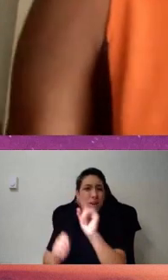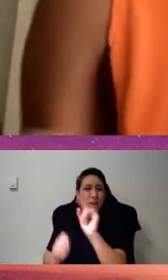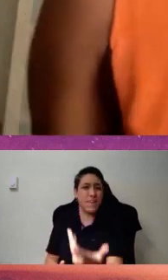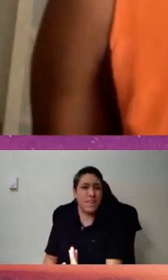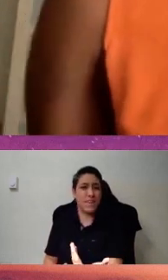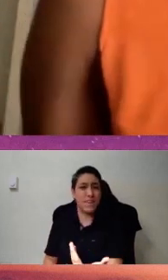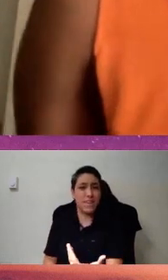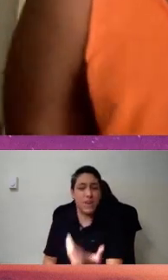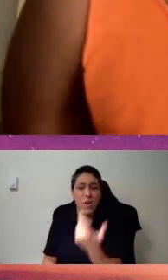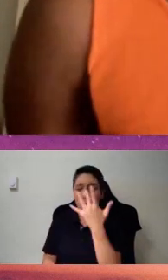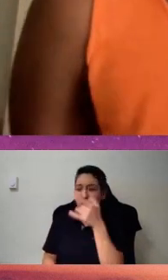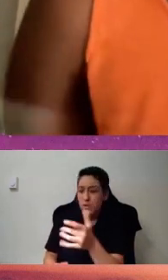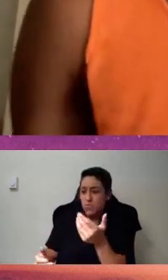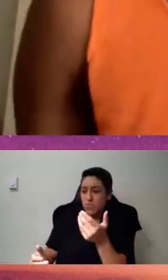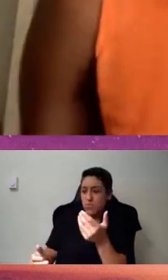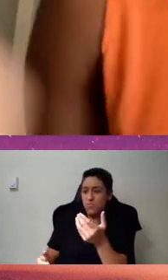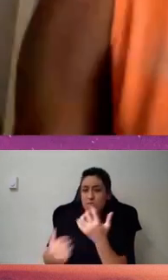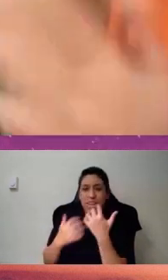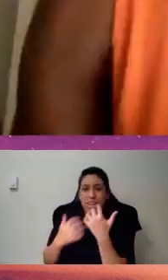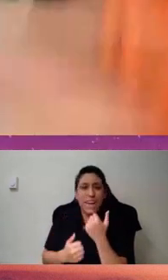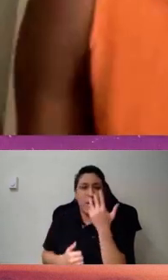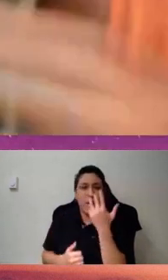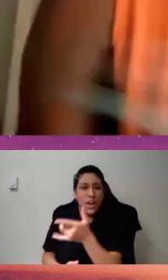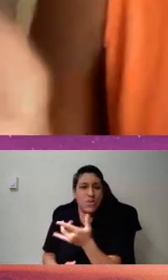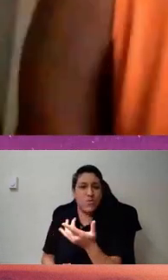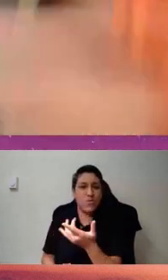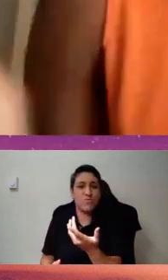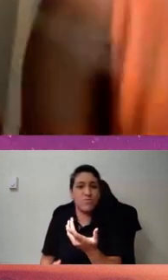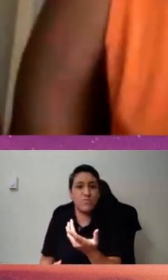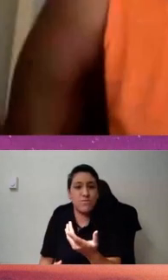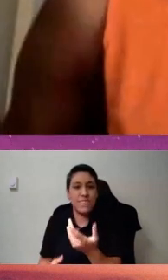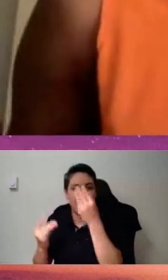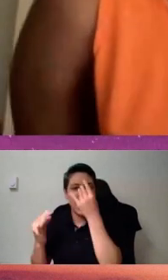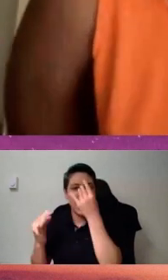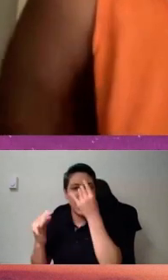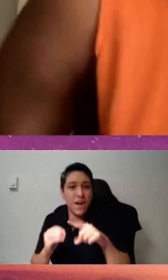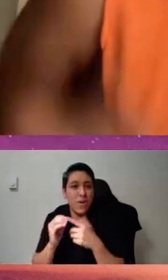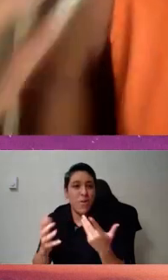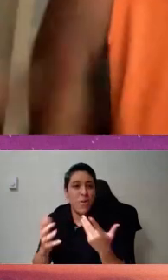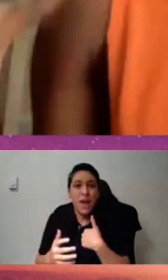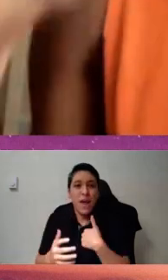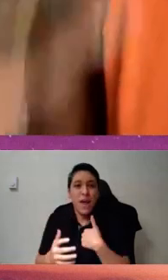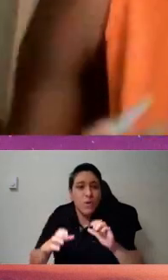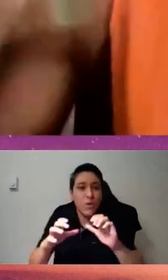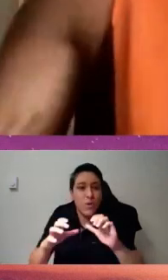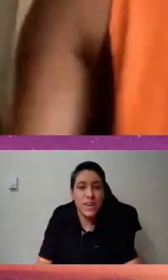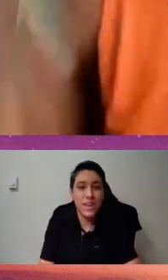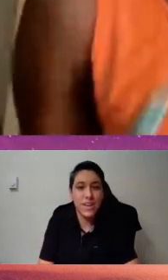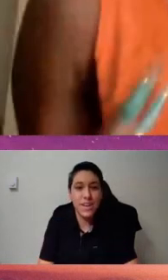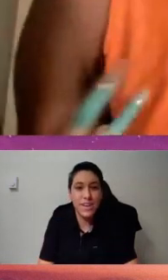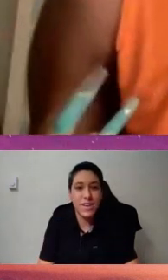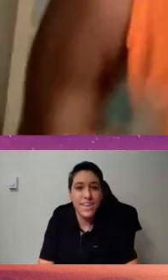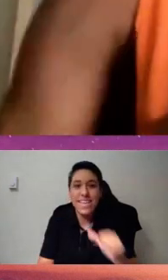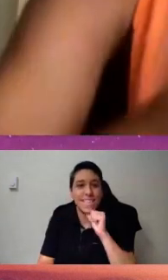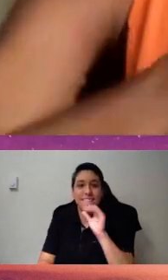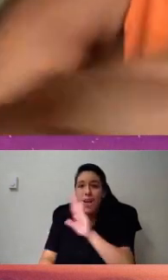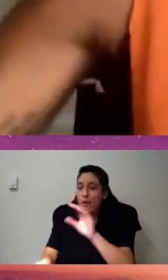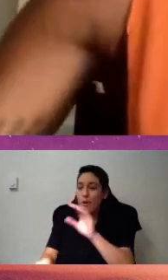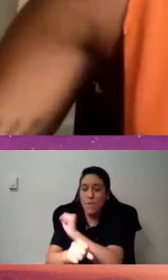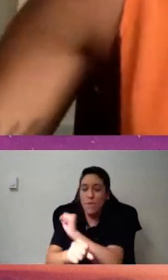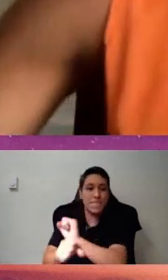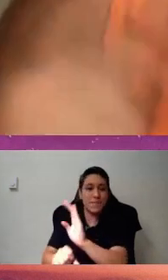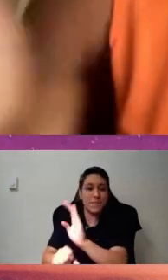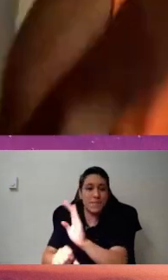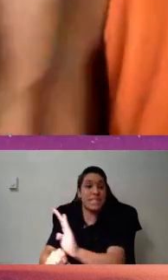to police people? Okay, find some business, as Tabitha Brown said, okay? Like, mind your damn business. Leave